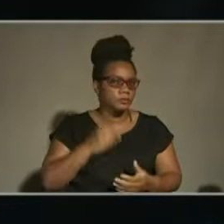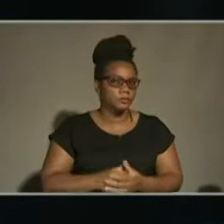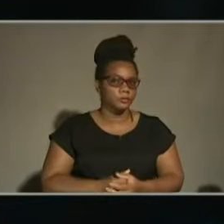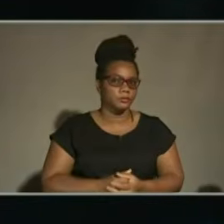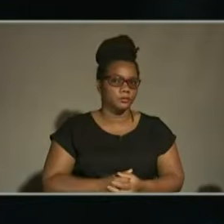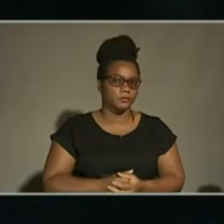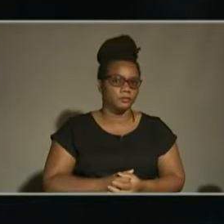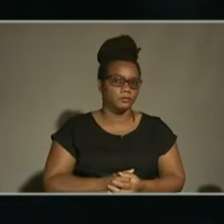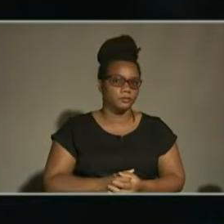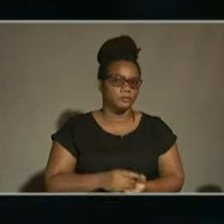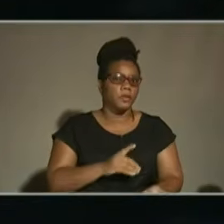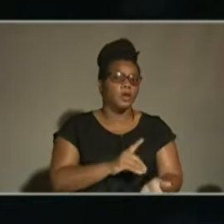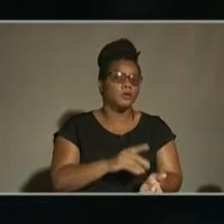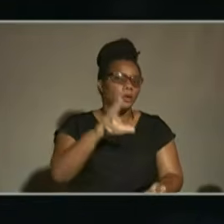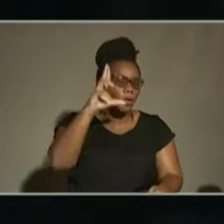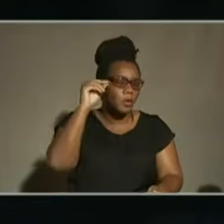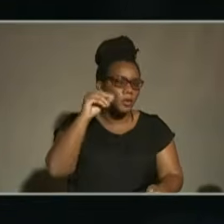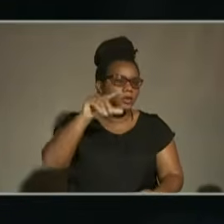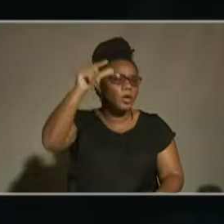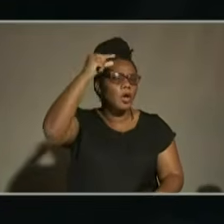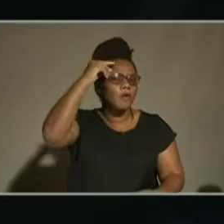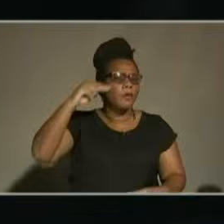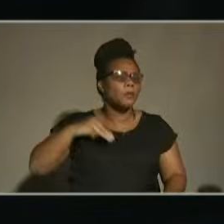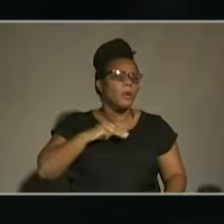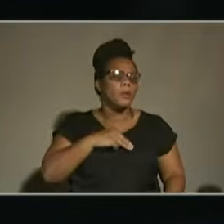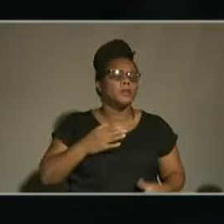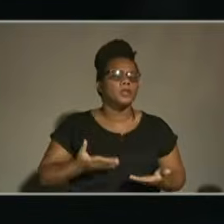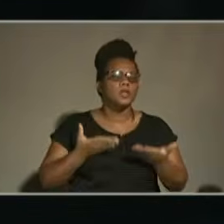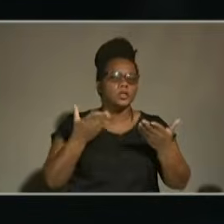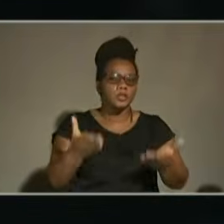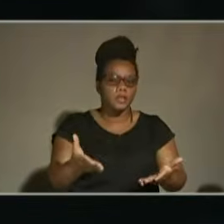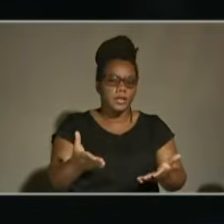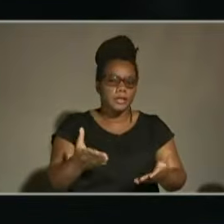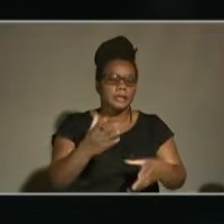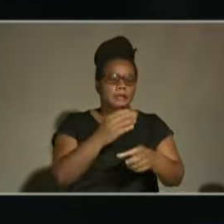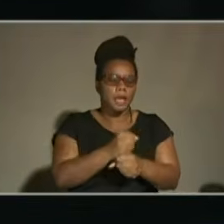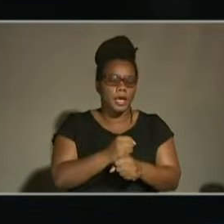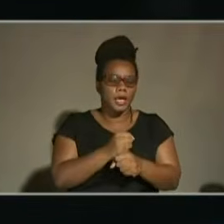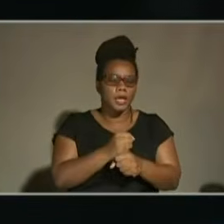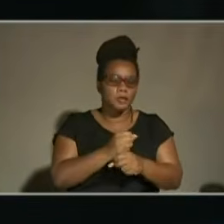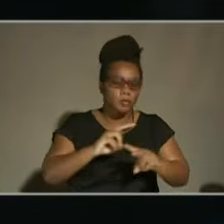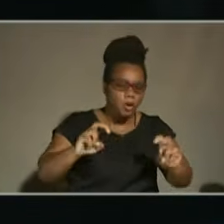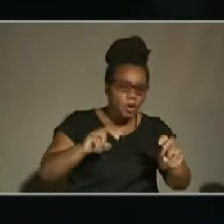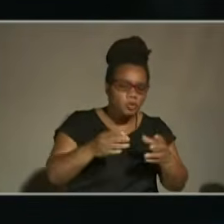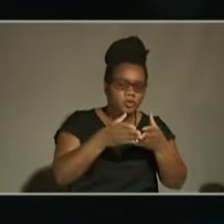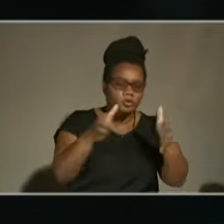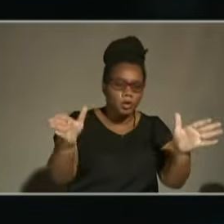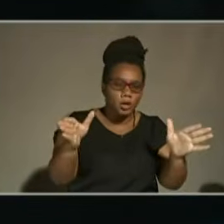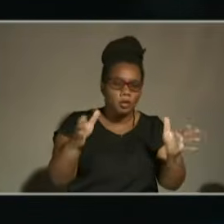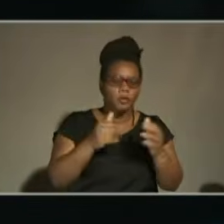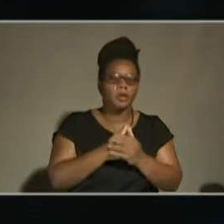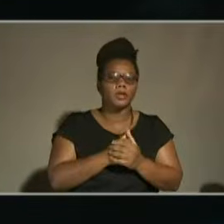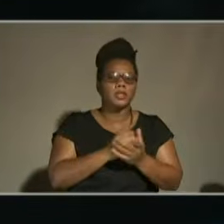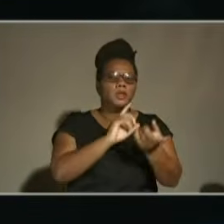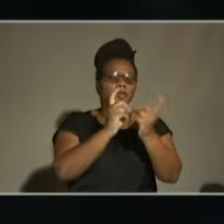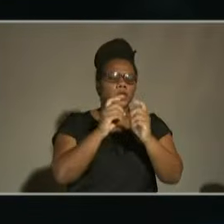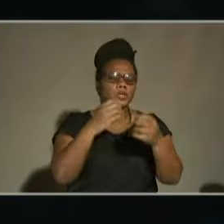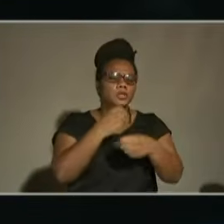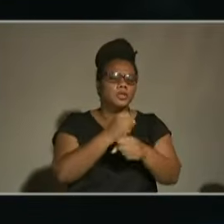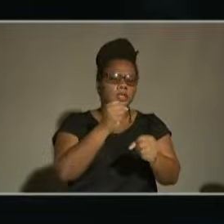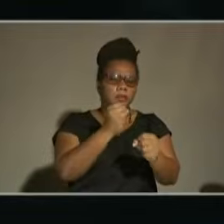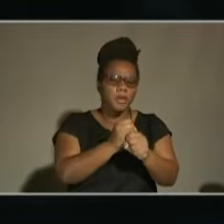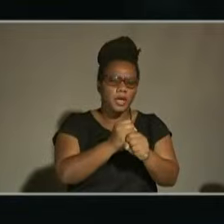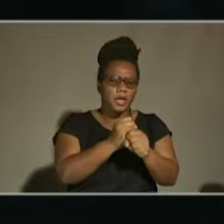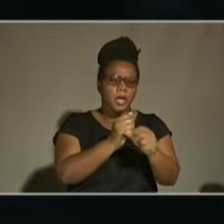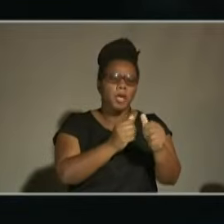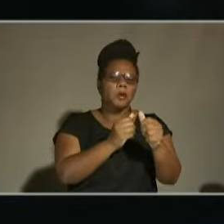Dr. Holness, government members have recommended taking the Auditor General off the Integrity Commission. There have been changes made by your administration